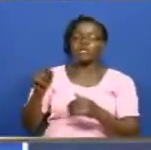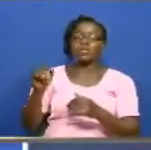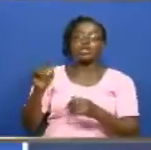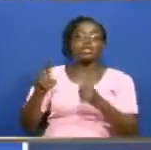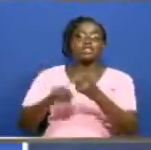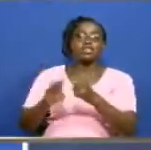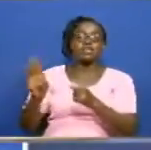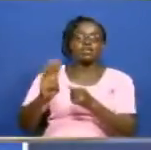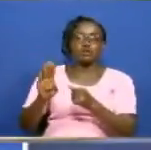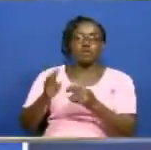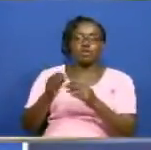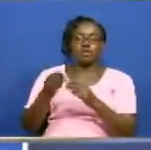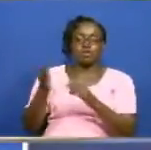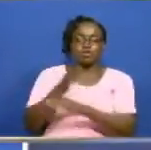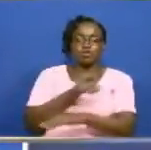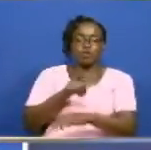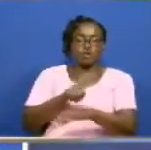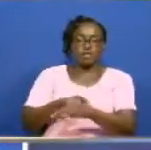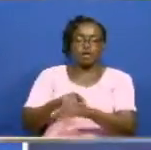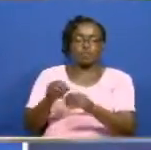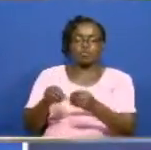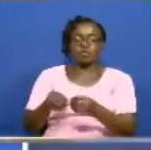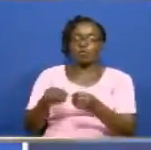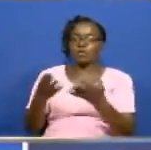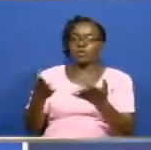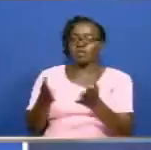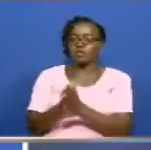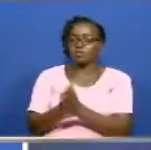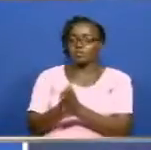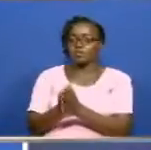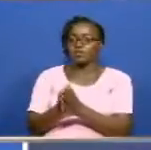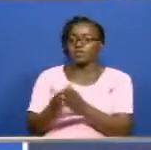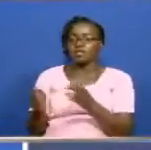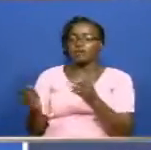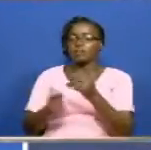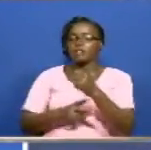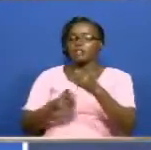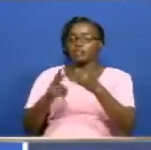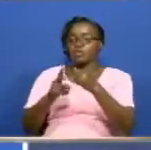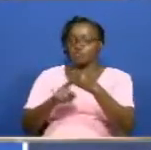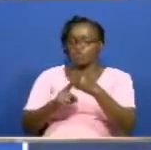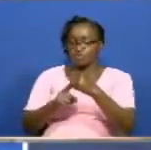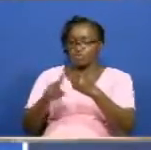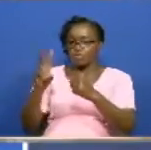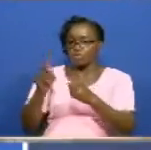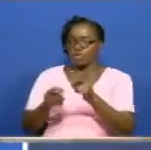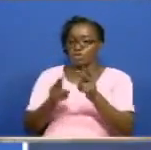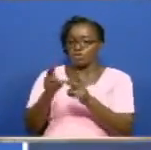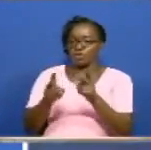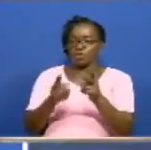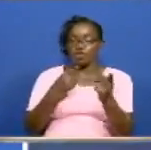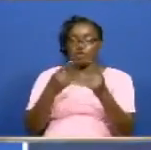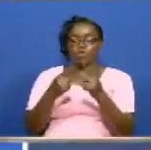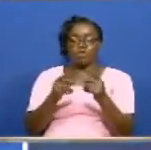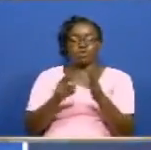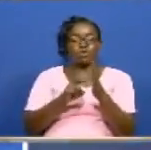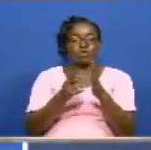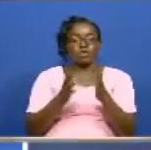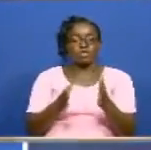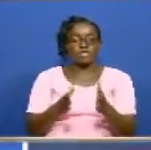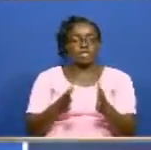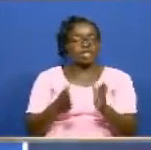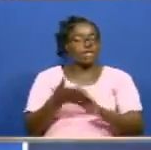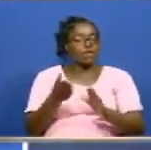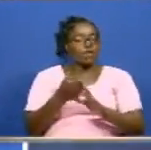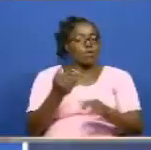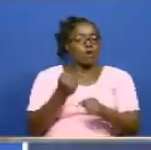the stipulated time. With the contractor, which is June 2022, and we are already in talks with the contractor to have him hasten the